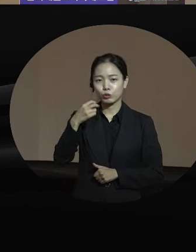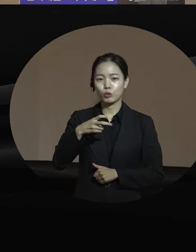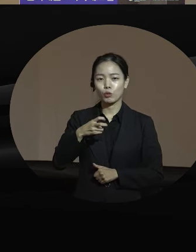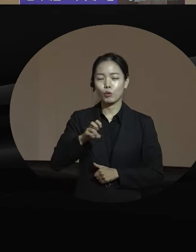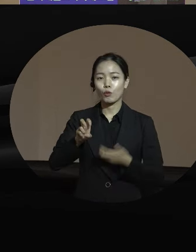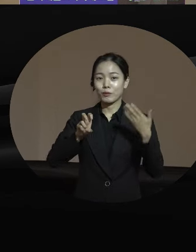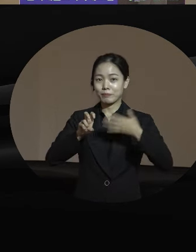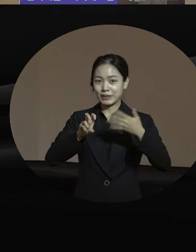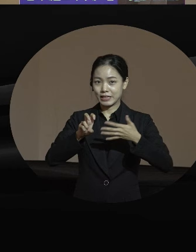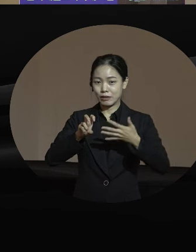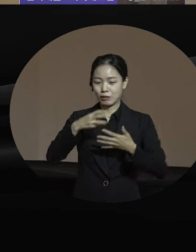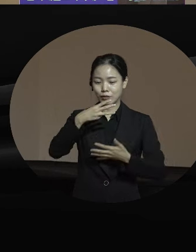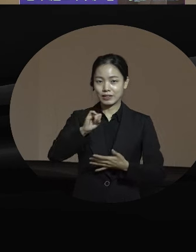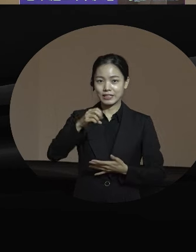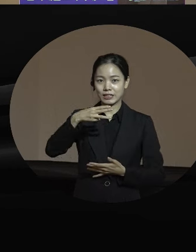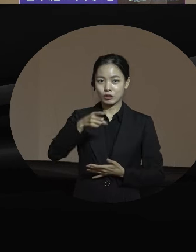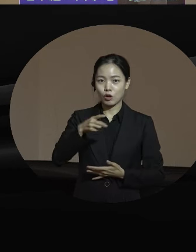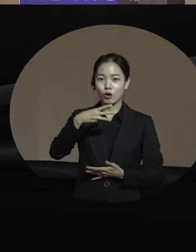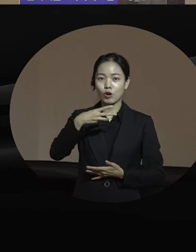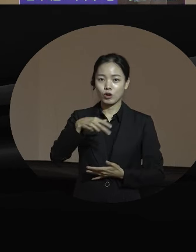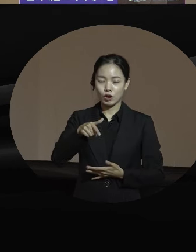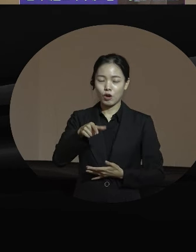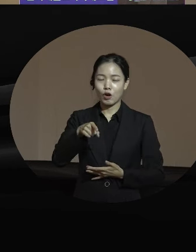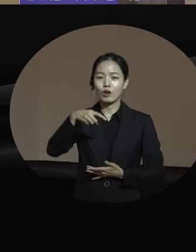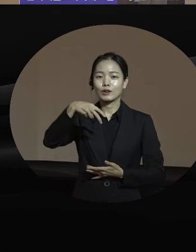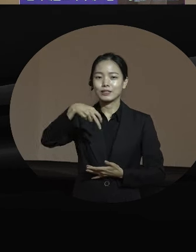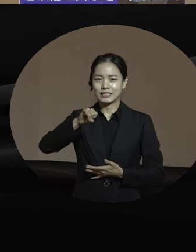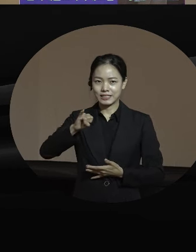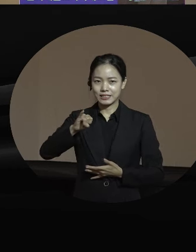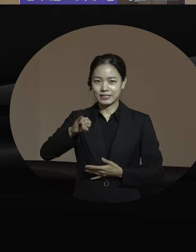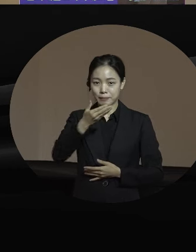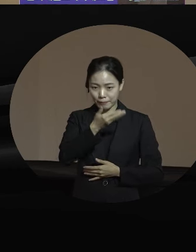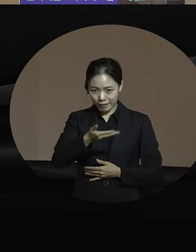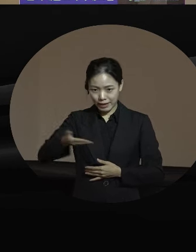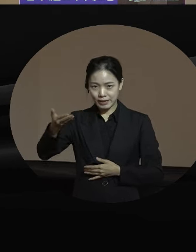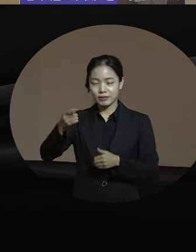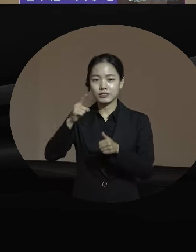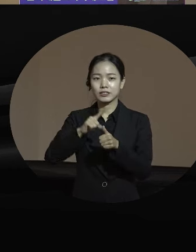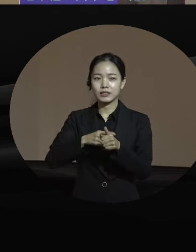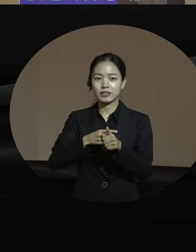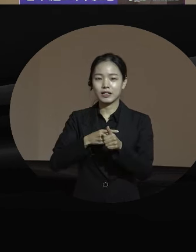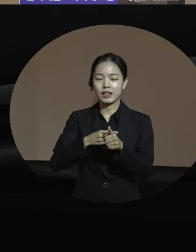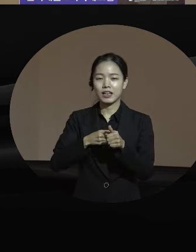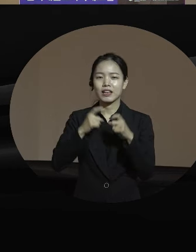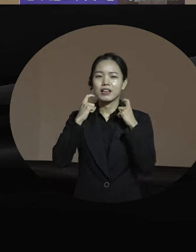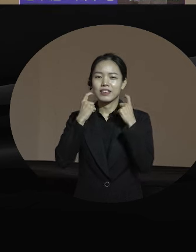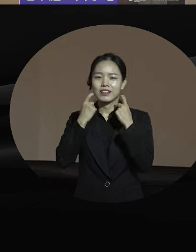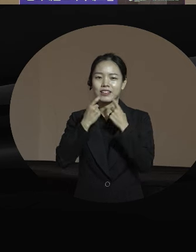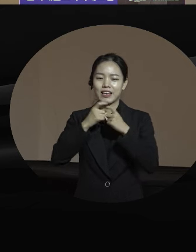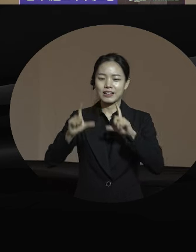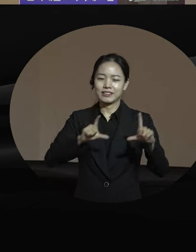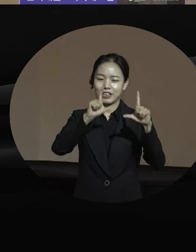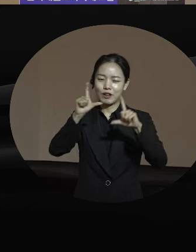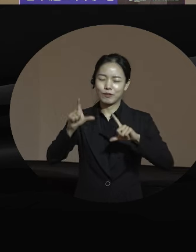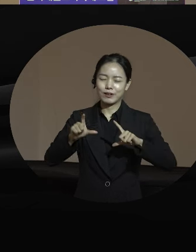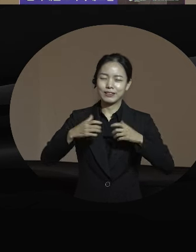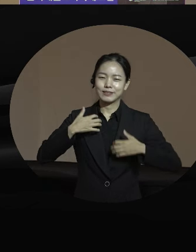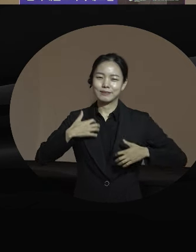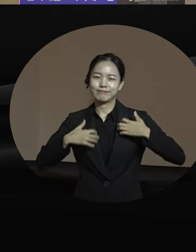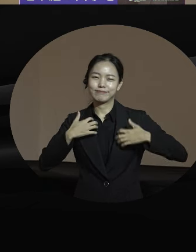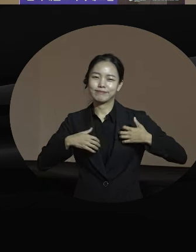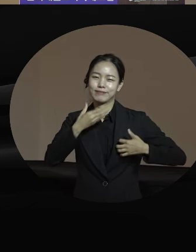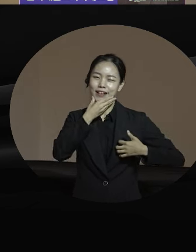become active contributors to society, capable of shaping a future that is sustainable and inclusive. In